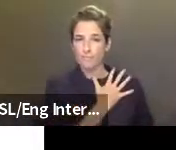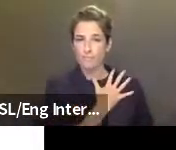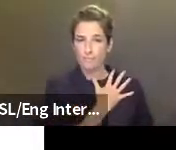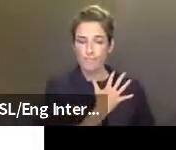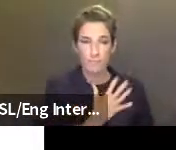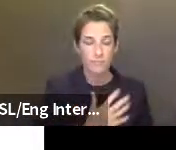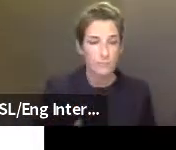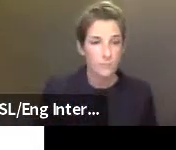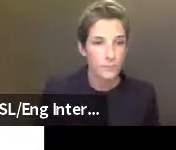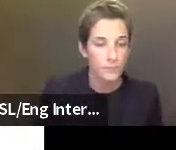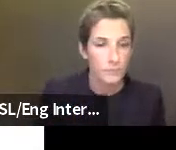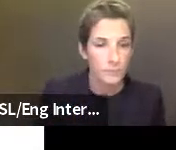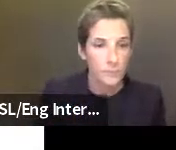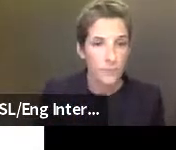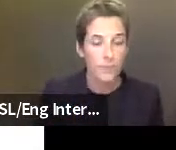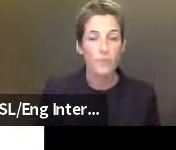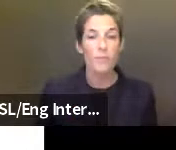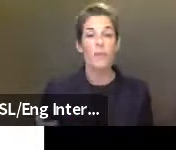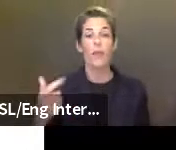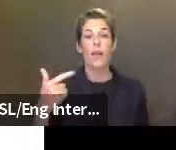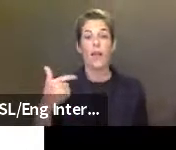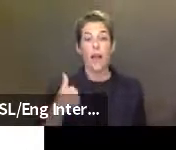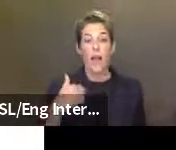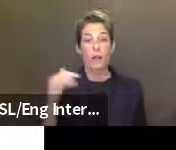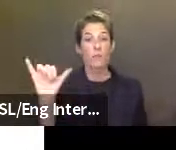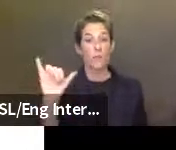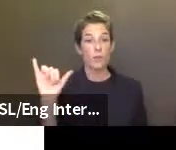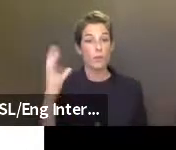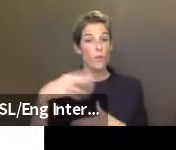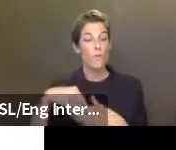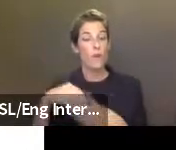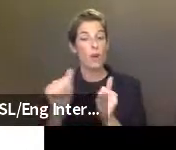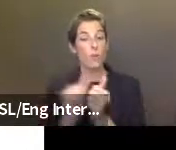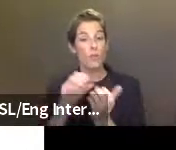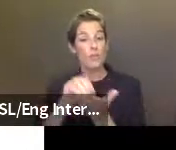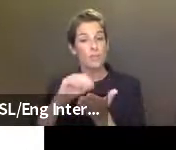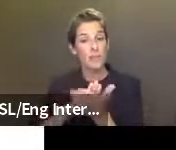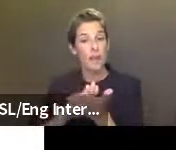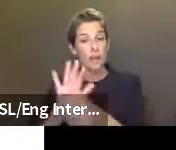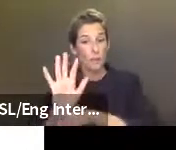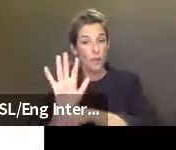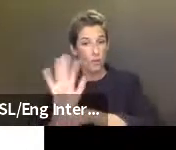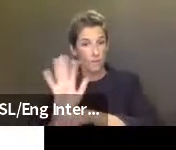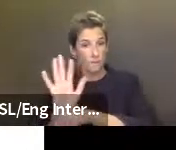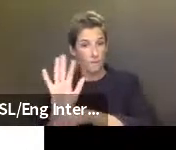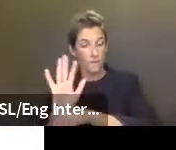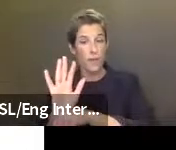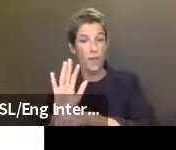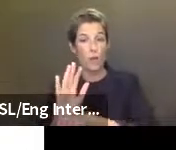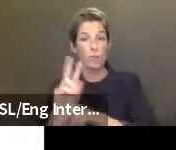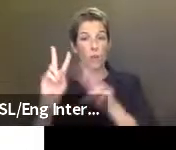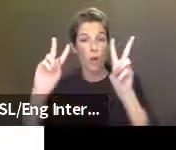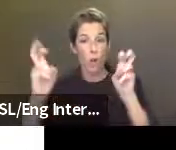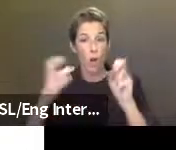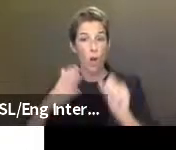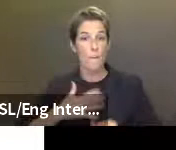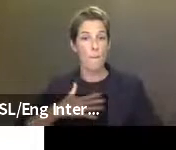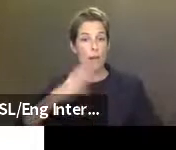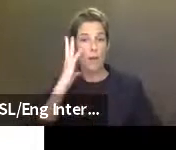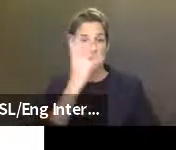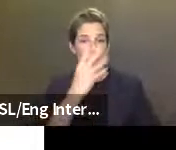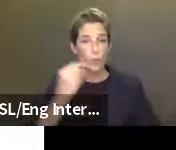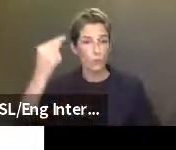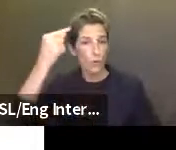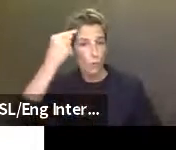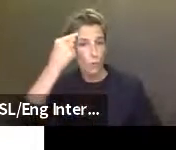of the documentary film My Beautiful Broken Brain, at the right of a vibrant cabbage. This image of 2